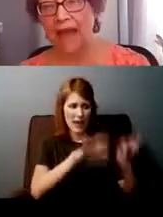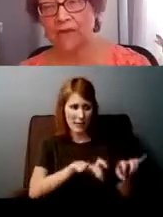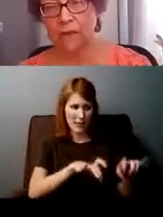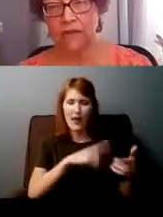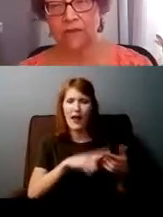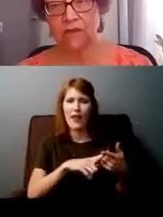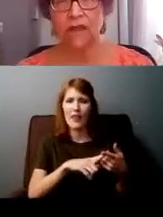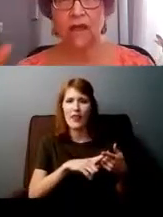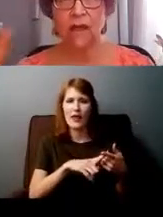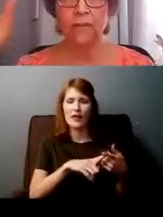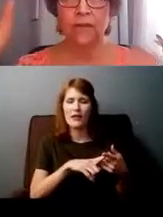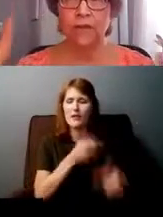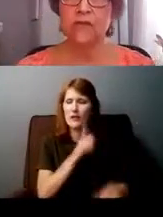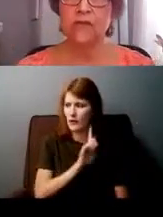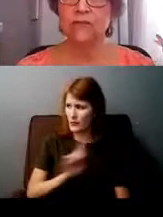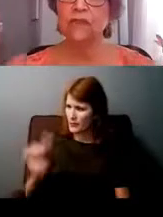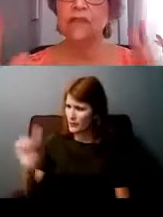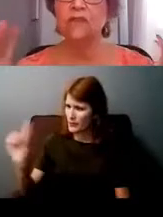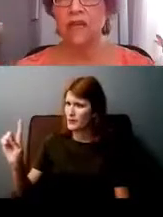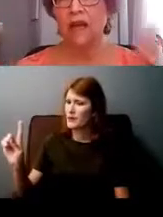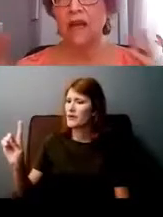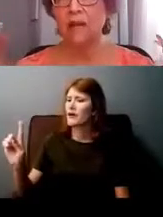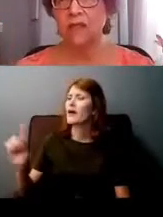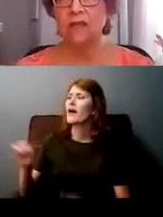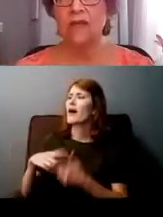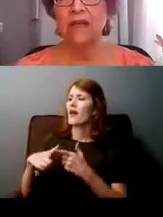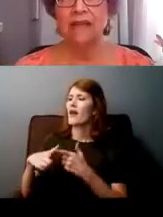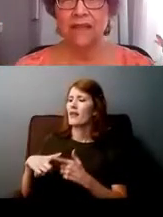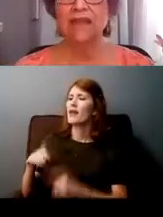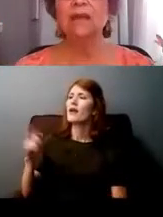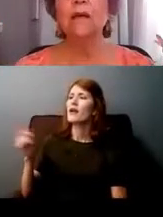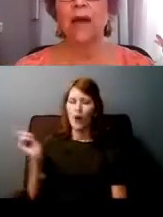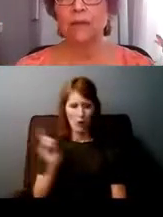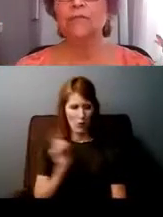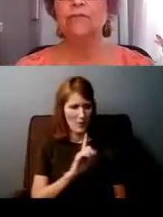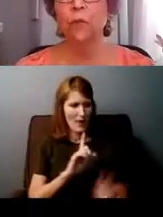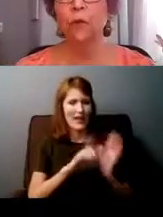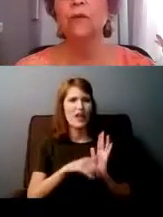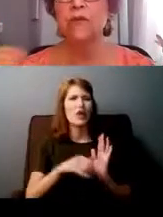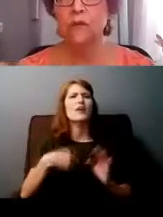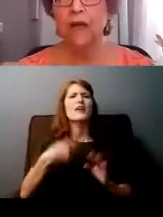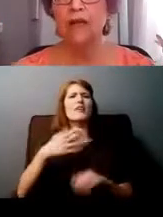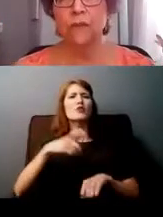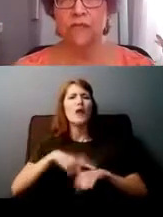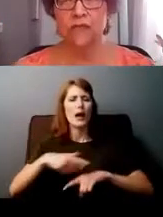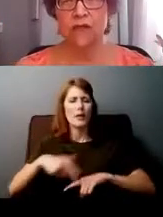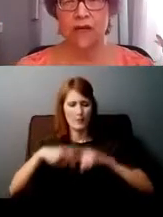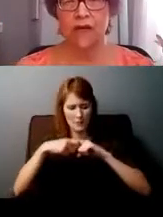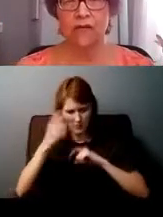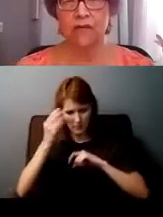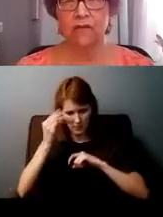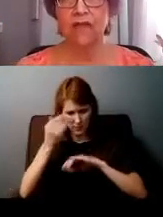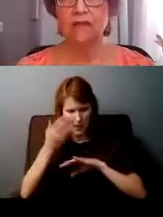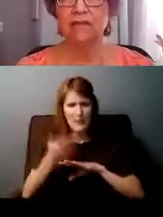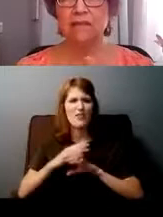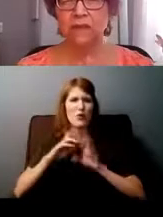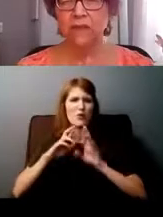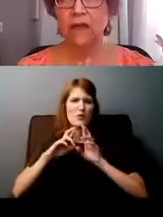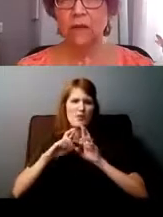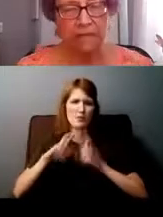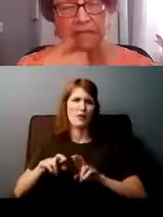come back to it. Give yourself a little time to think about it before you respond to a situation,